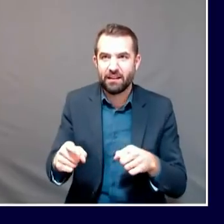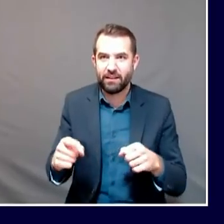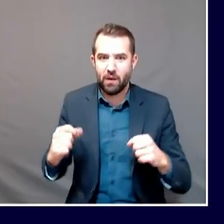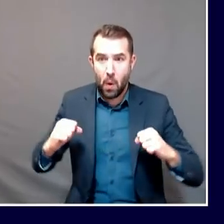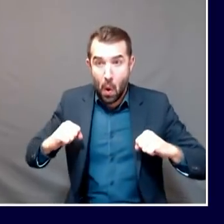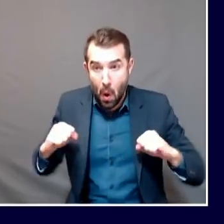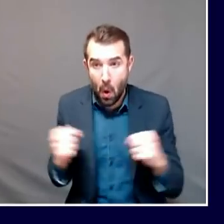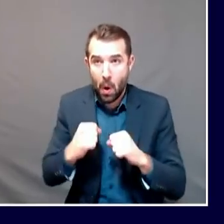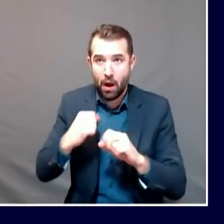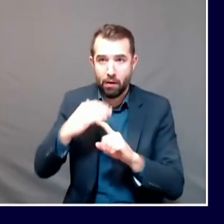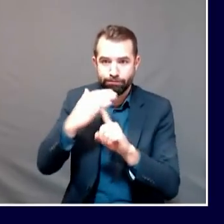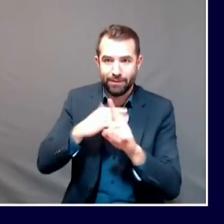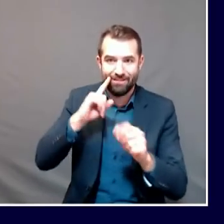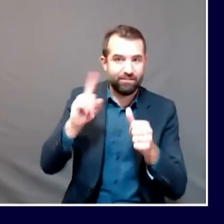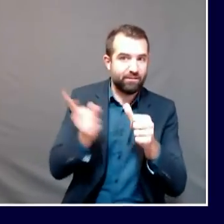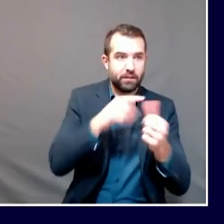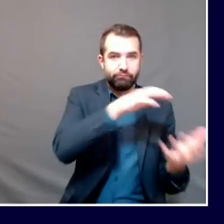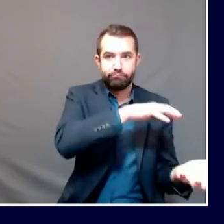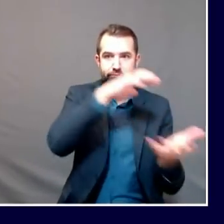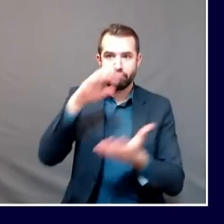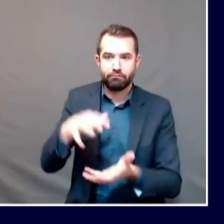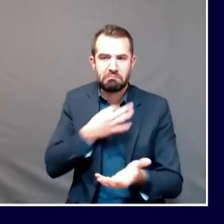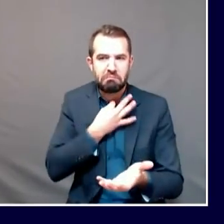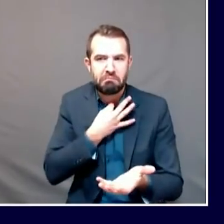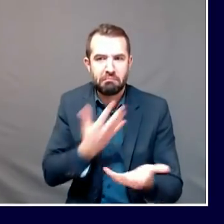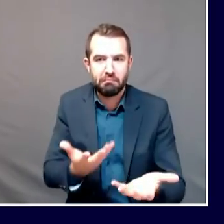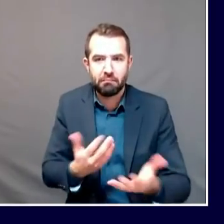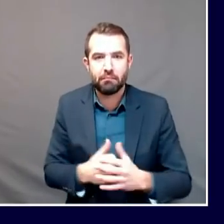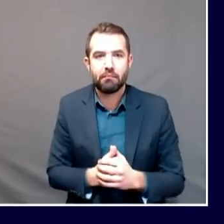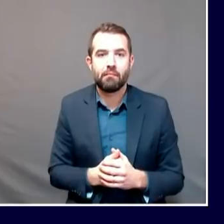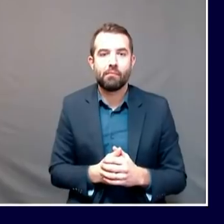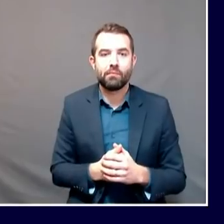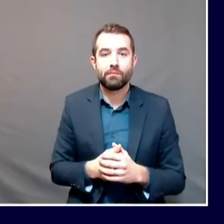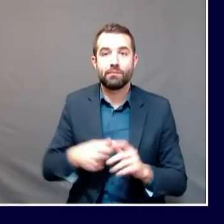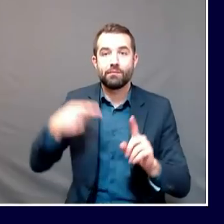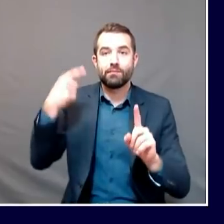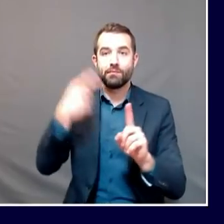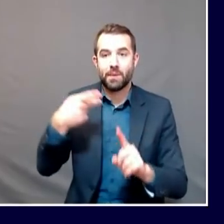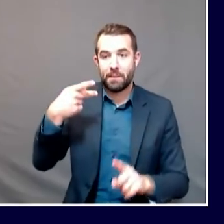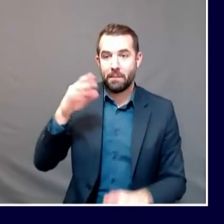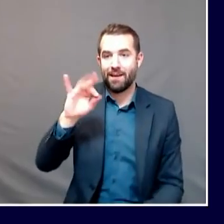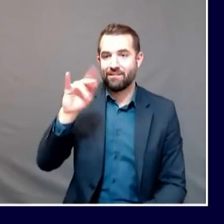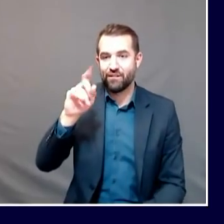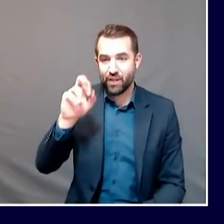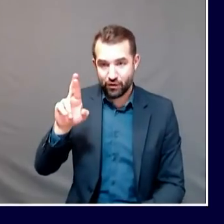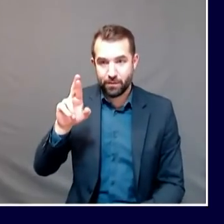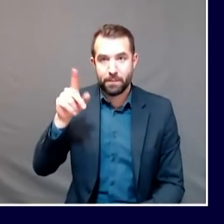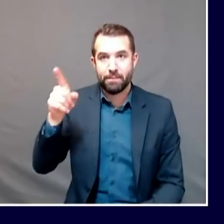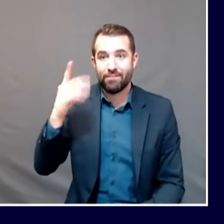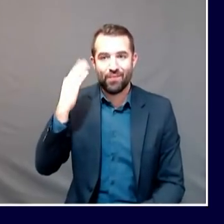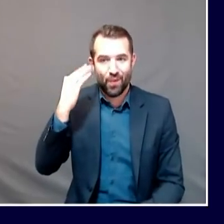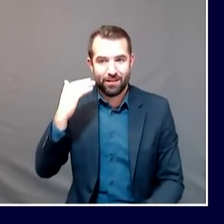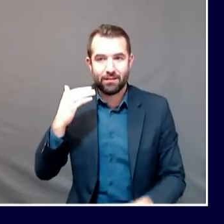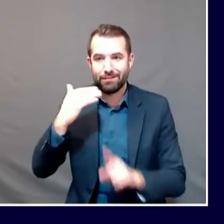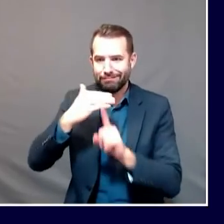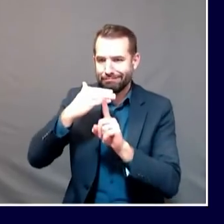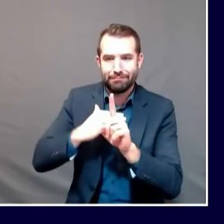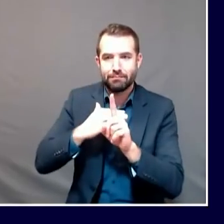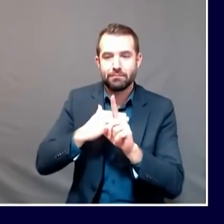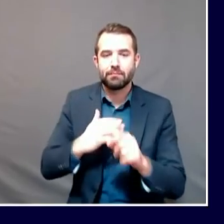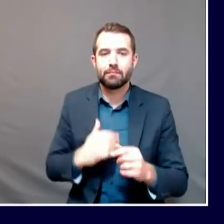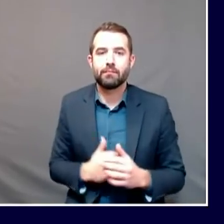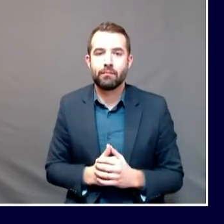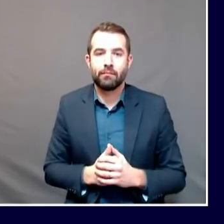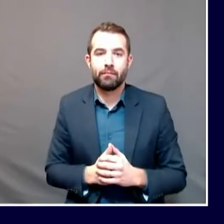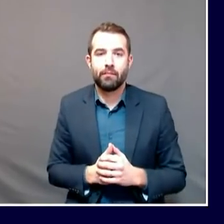Yep. So as to why the Pfizer vaccine needs to be kept so cold, the way that this